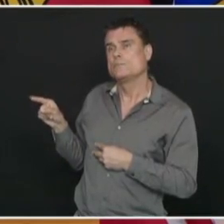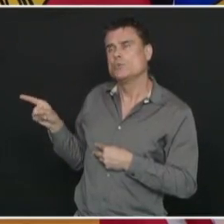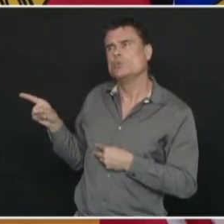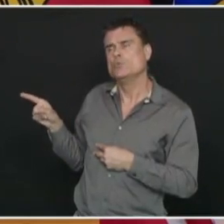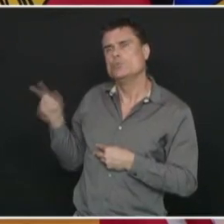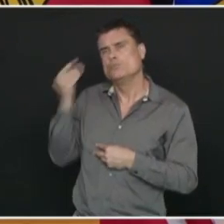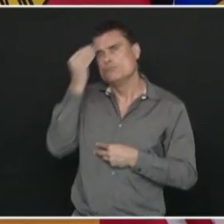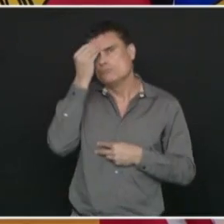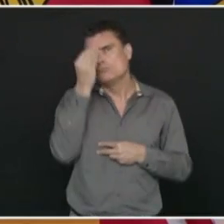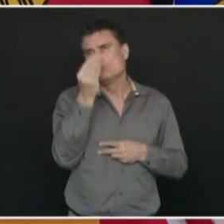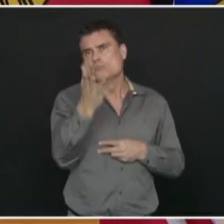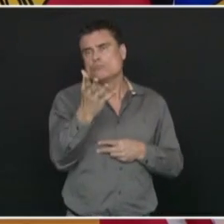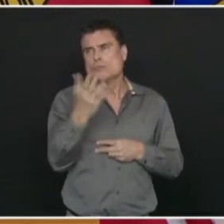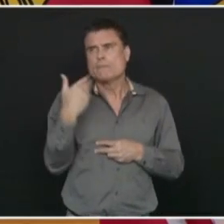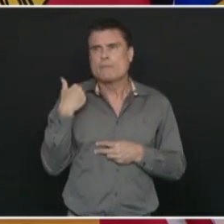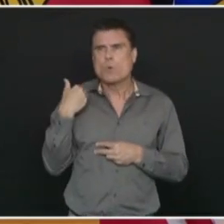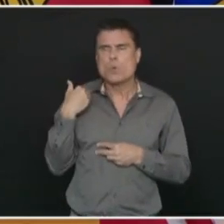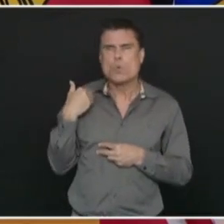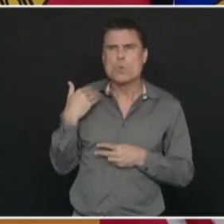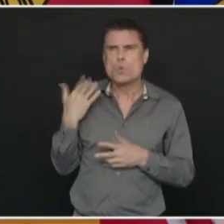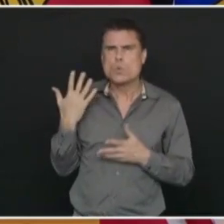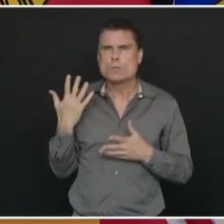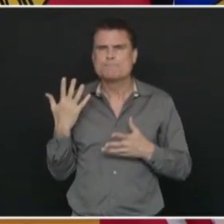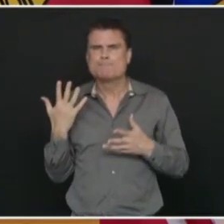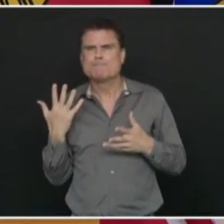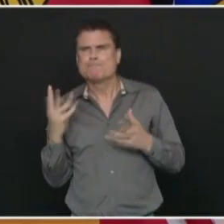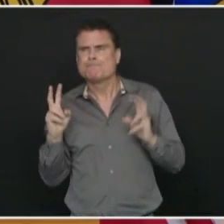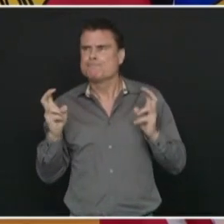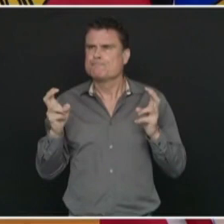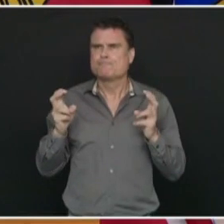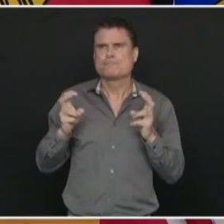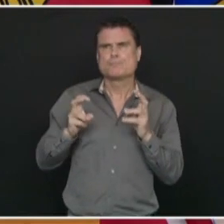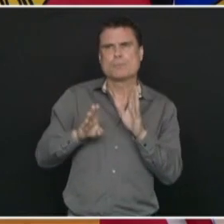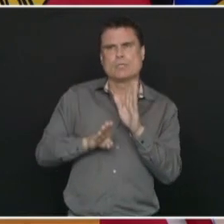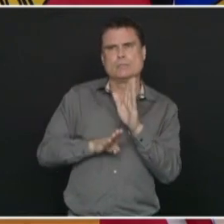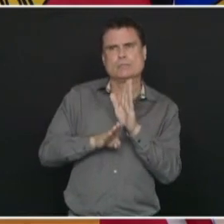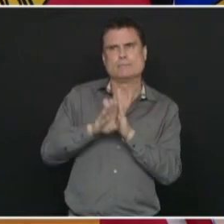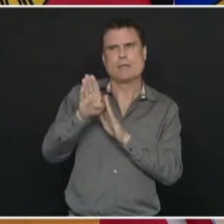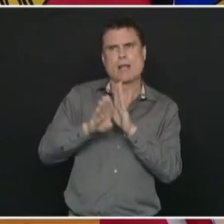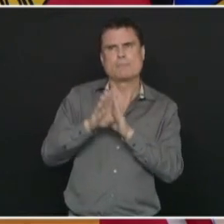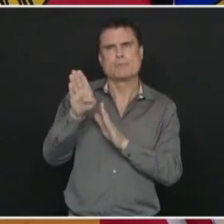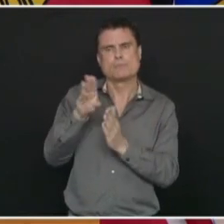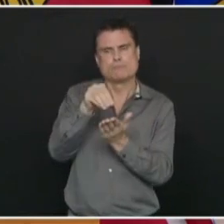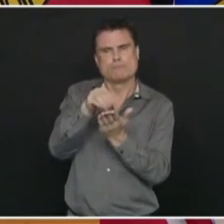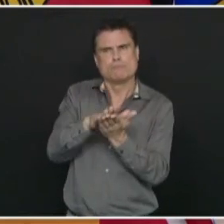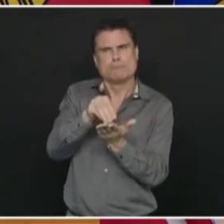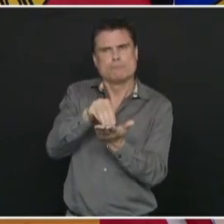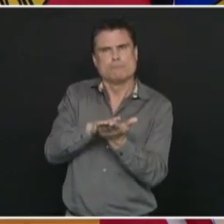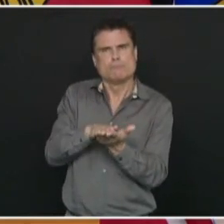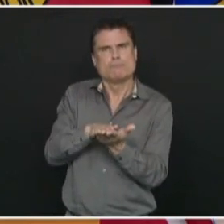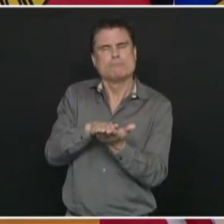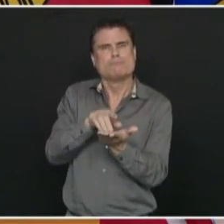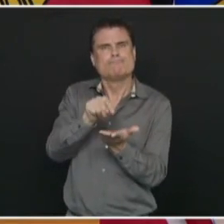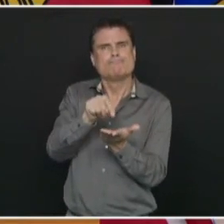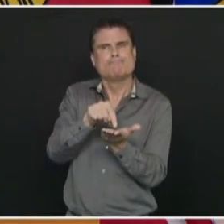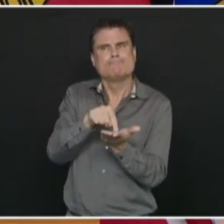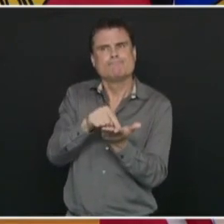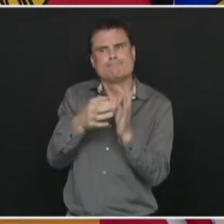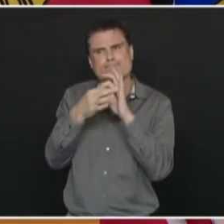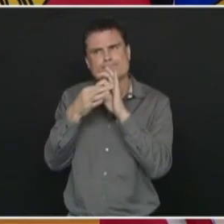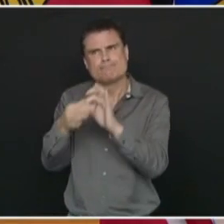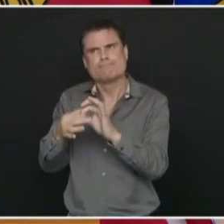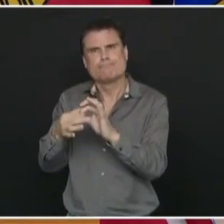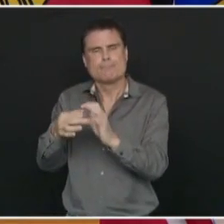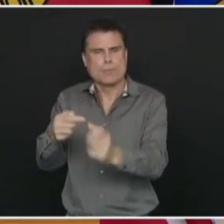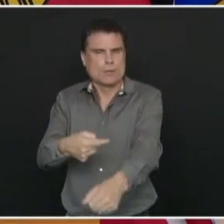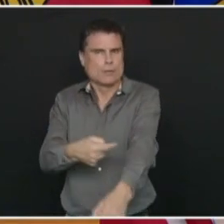is reliable and has been validated. And so I do think that will be coming quite soon. In terms of the report out of